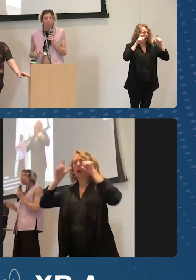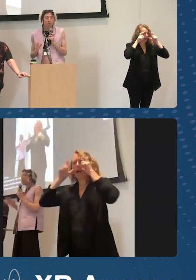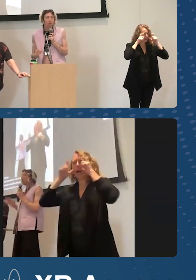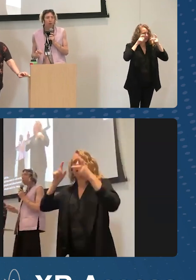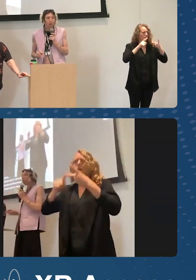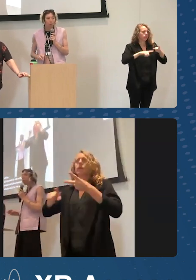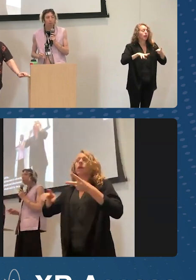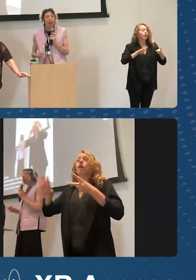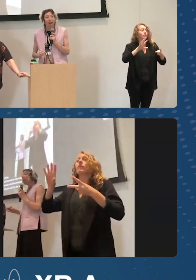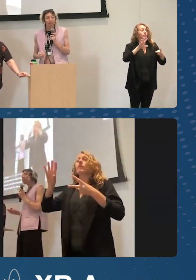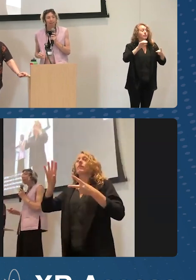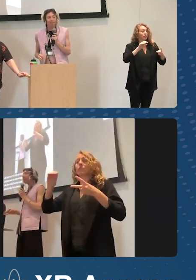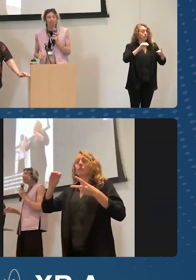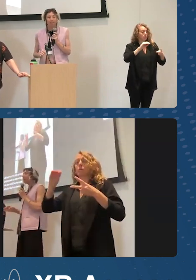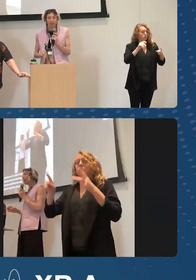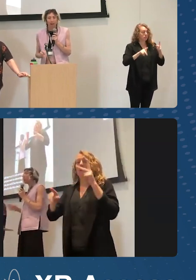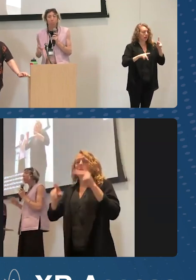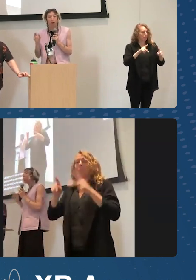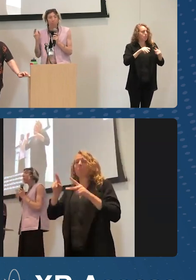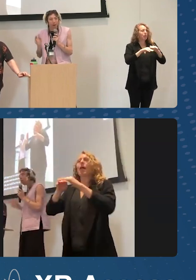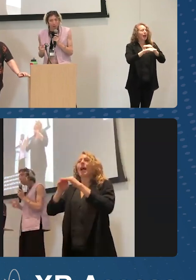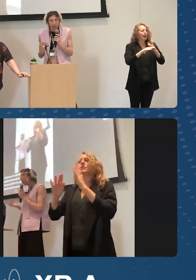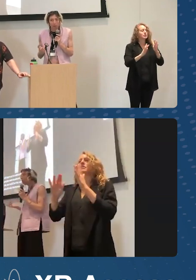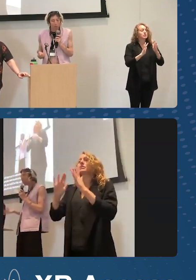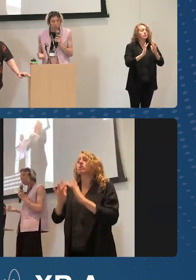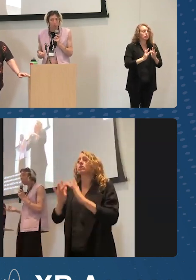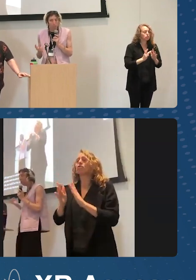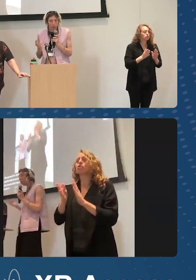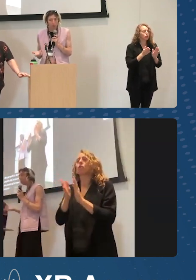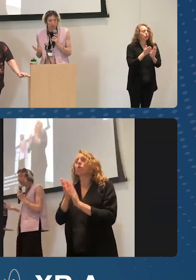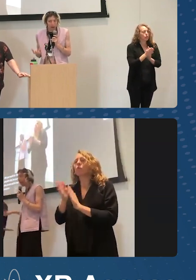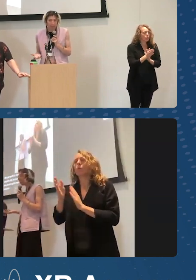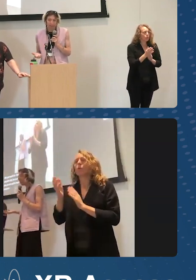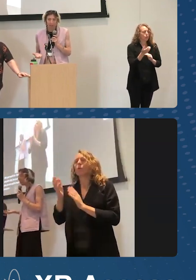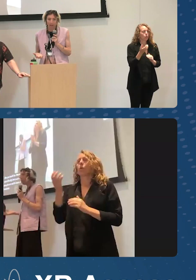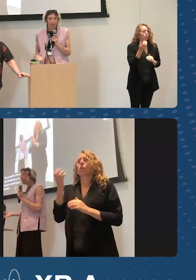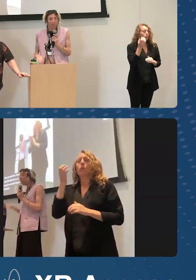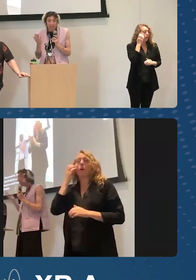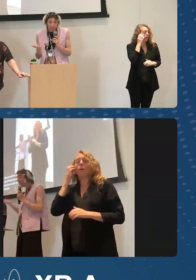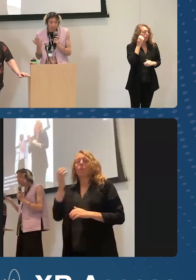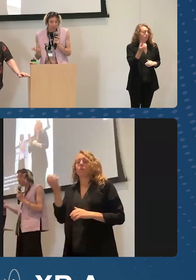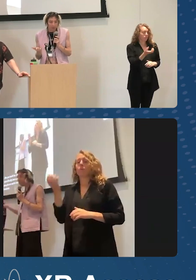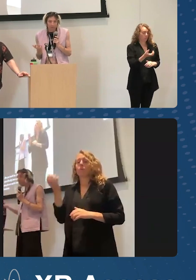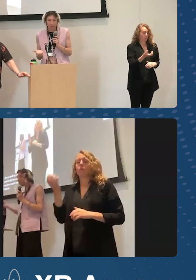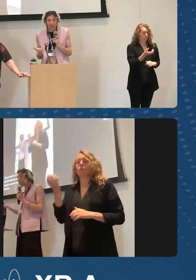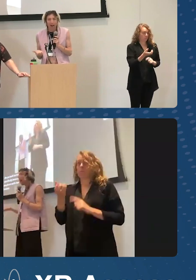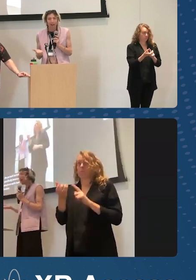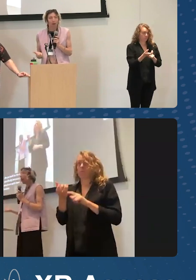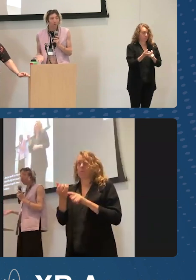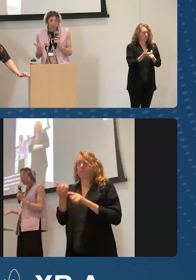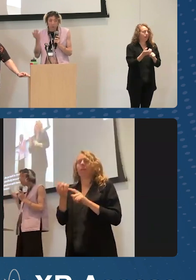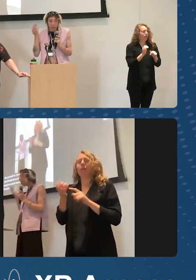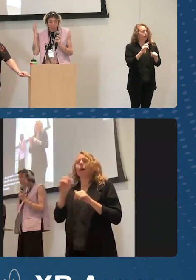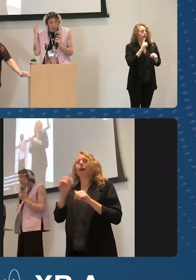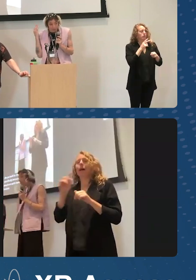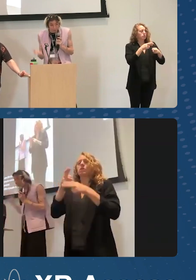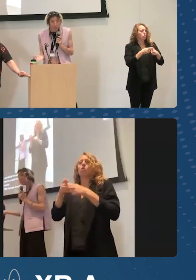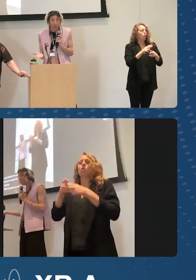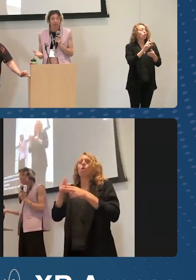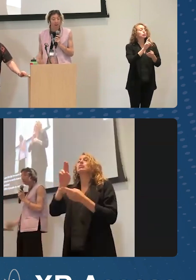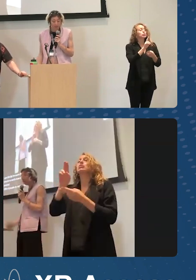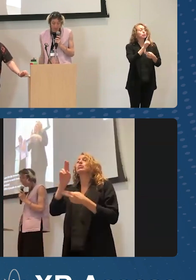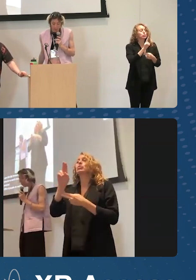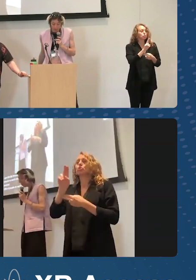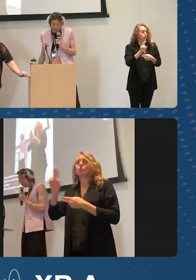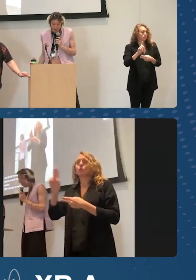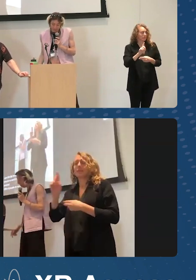50% of people on Earth access the internet primarily through a mobile device. This is universal design. We want to build for the